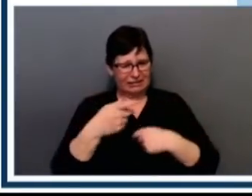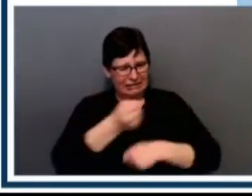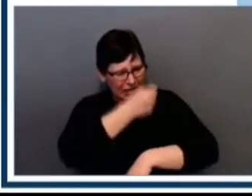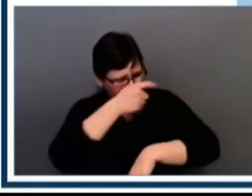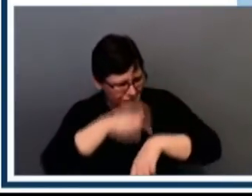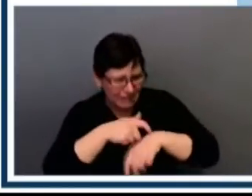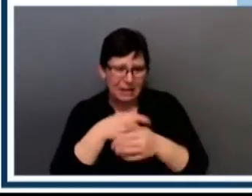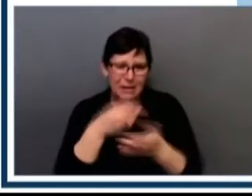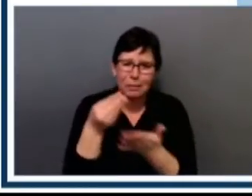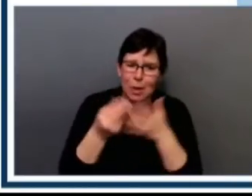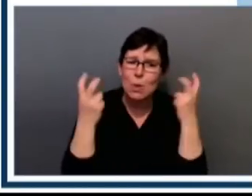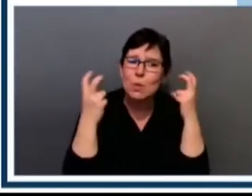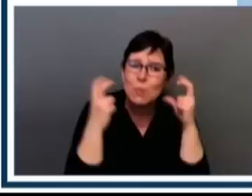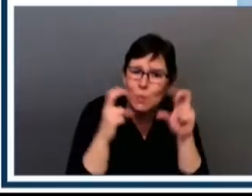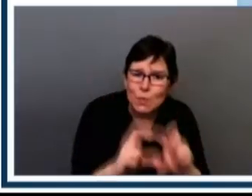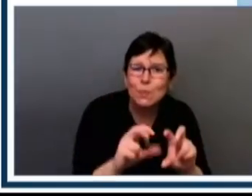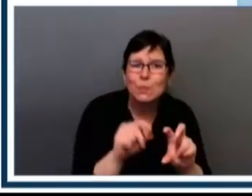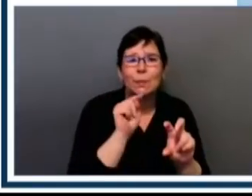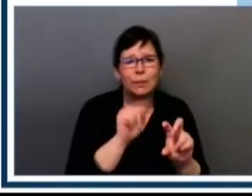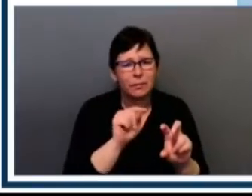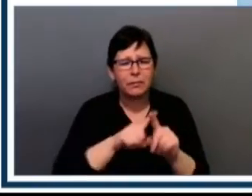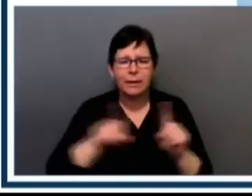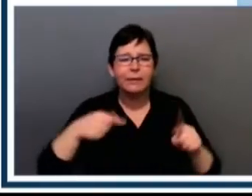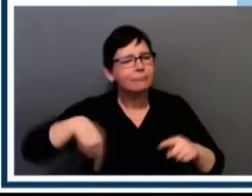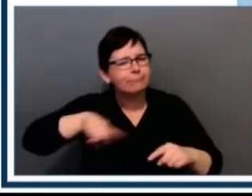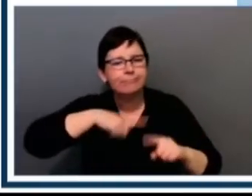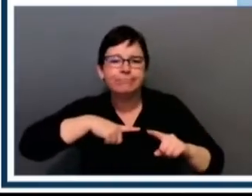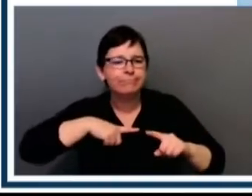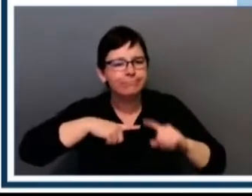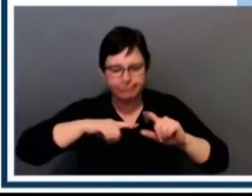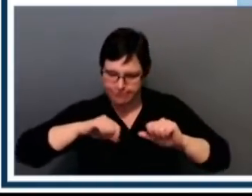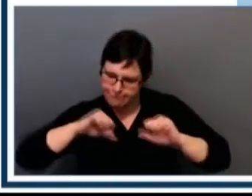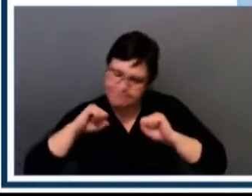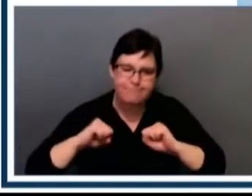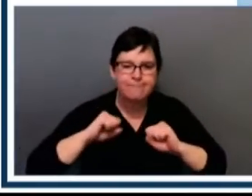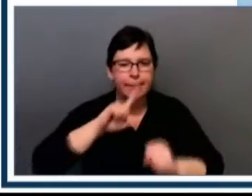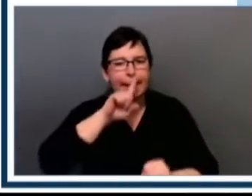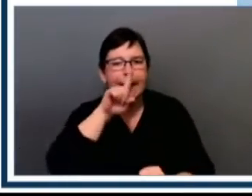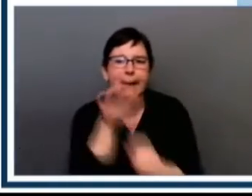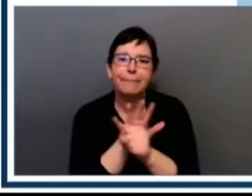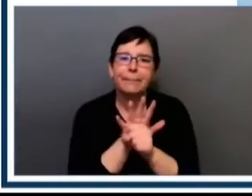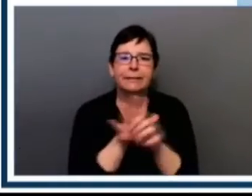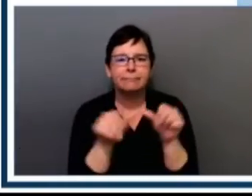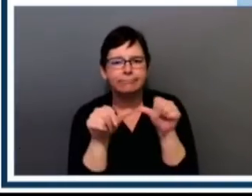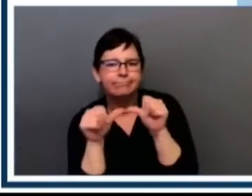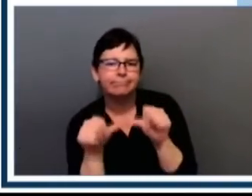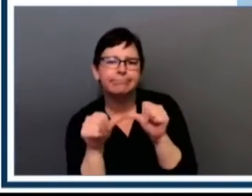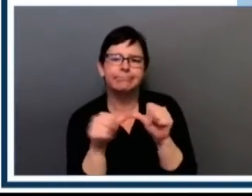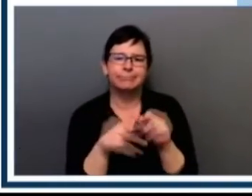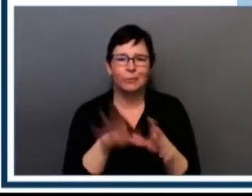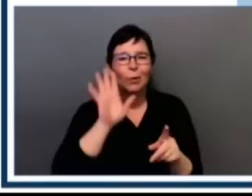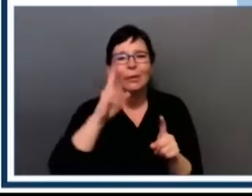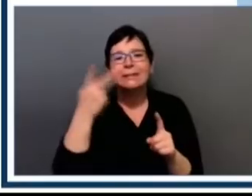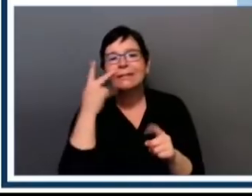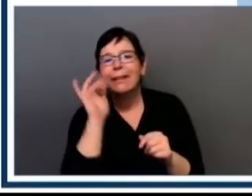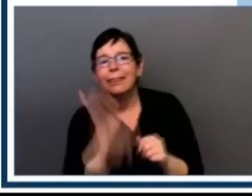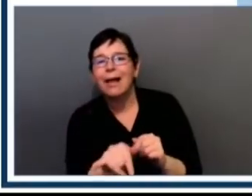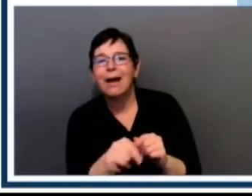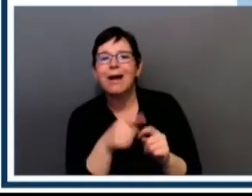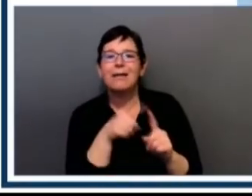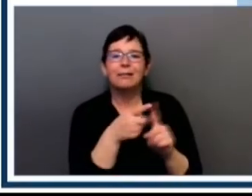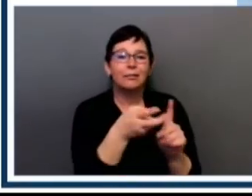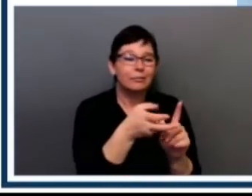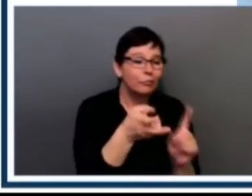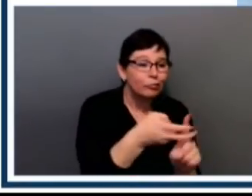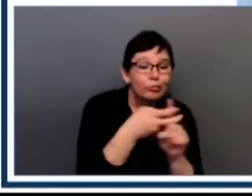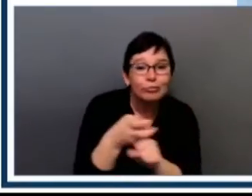in different processes and different innovations and stuff. So we're looking forward to the positive changes, and I know Nova Scotians